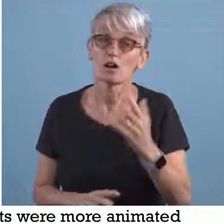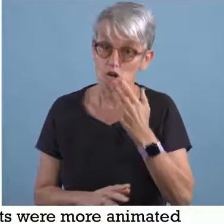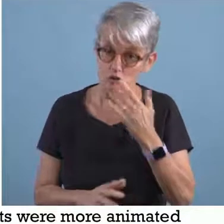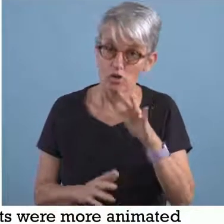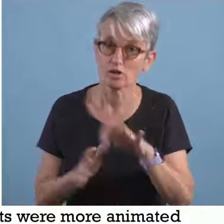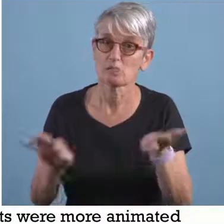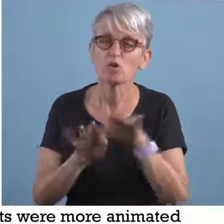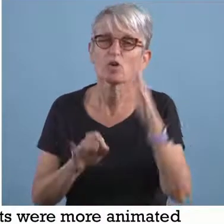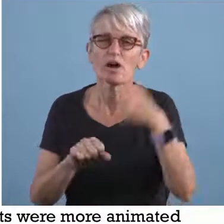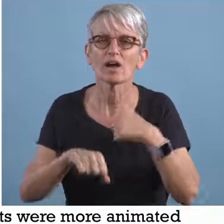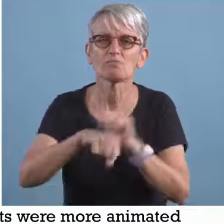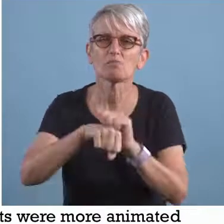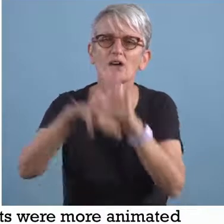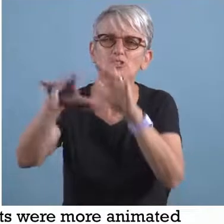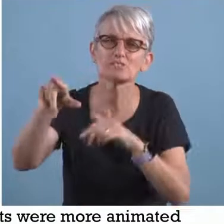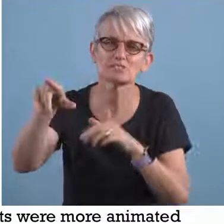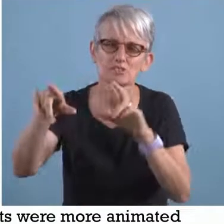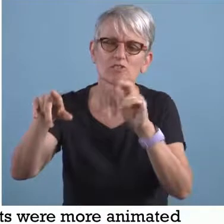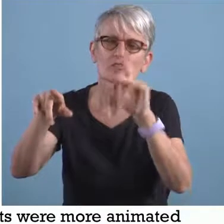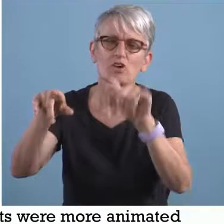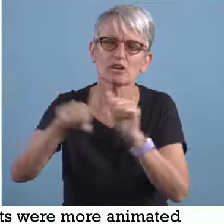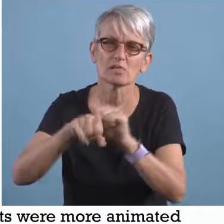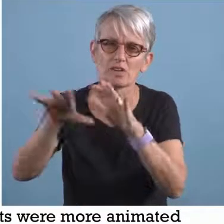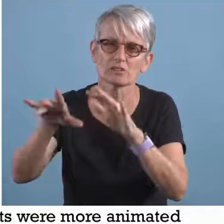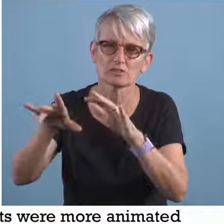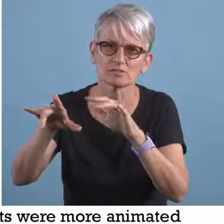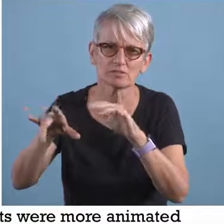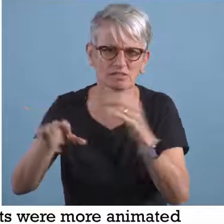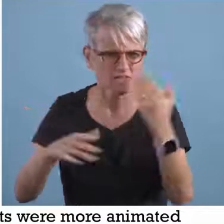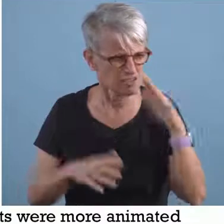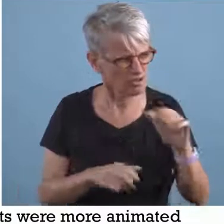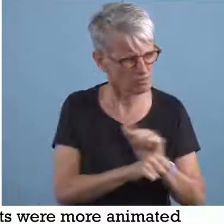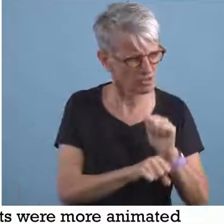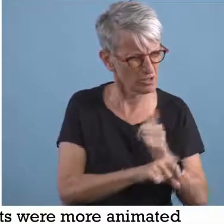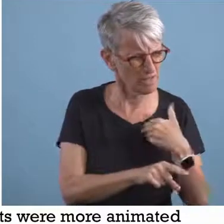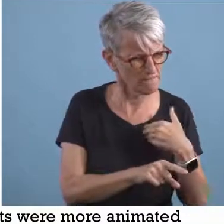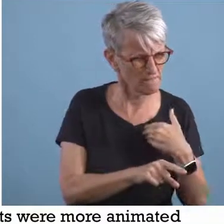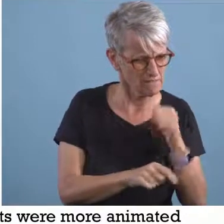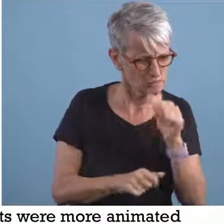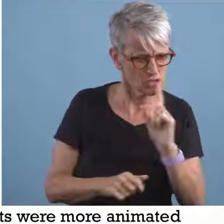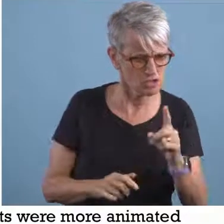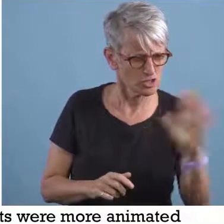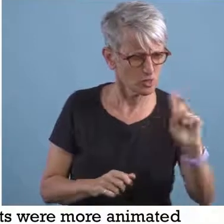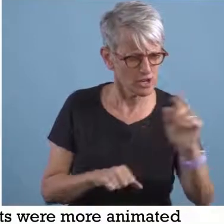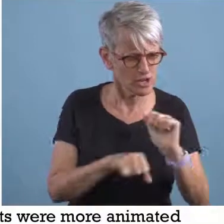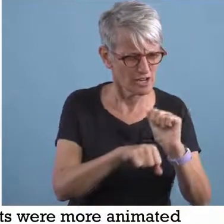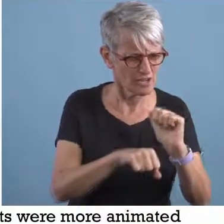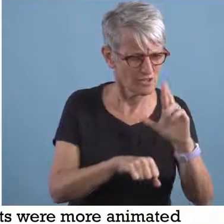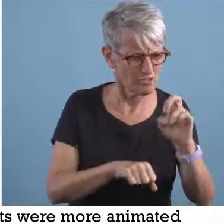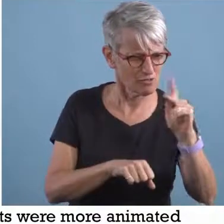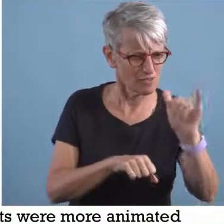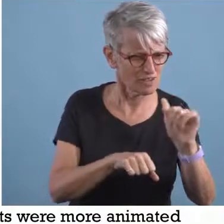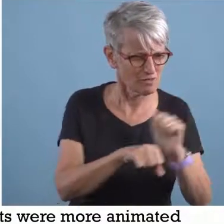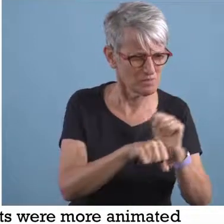the Rocky Mountains going through our state. I don't know about Alberta. I'm not sure where the Rockies are up there in Canada,